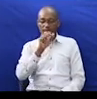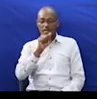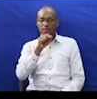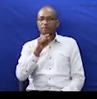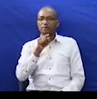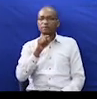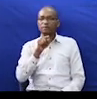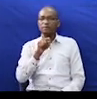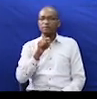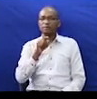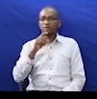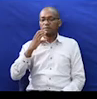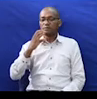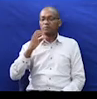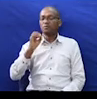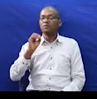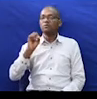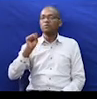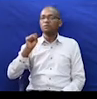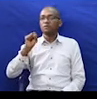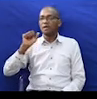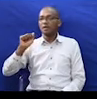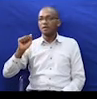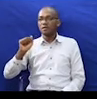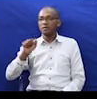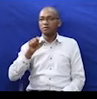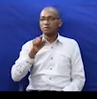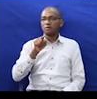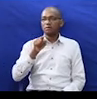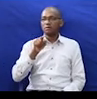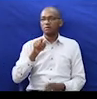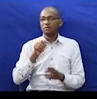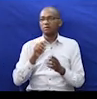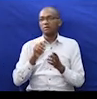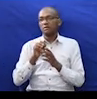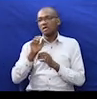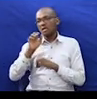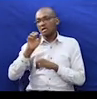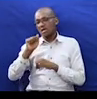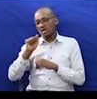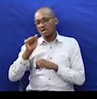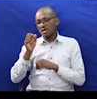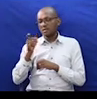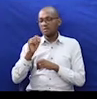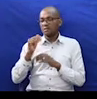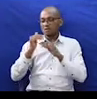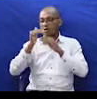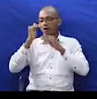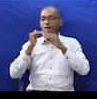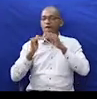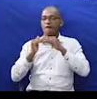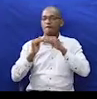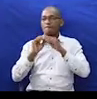angle A, which is opposite adjacent over hypotenuse. Adjacent over